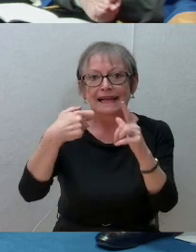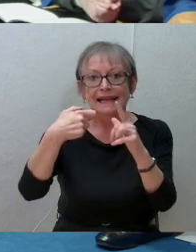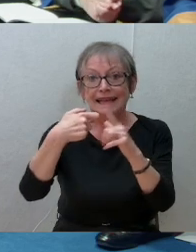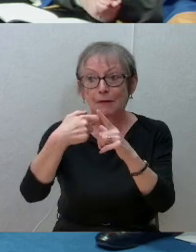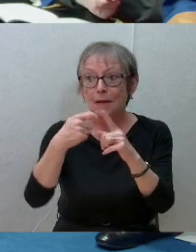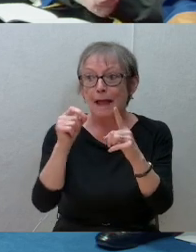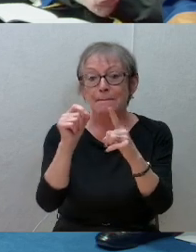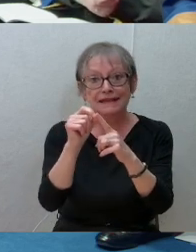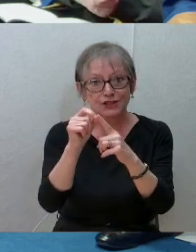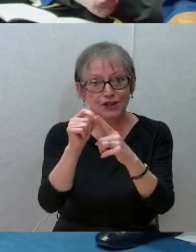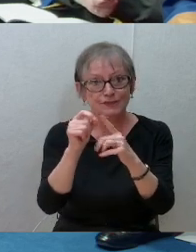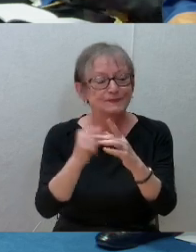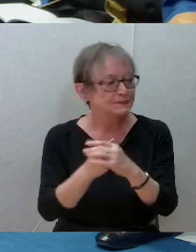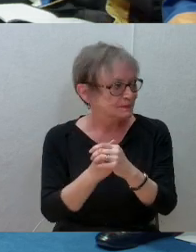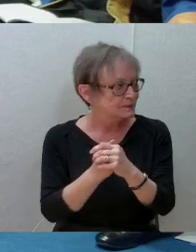Kimberly Patterson.